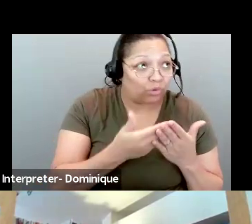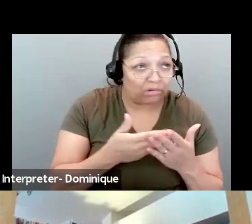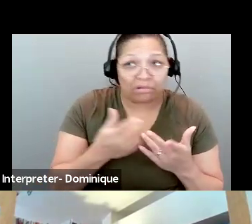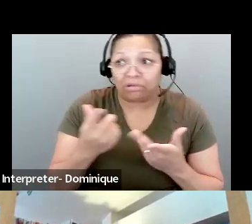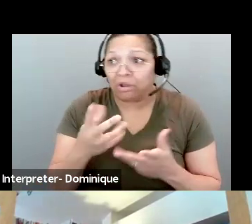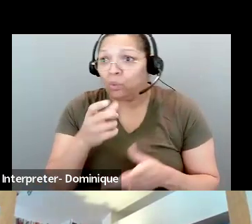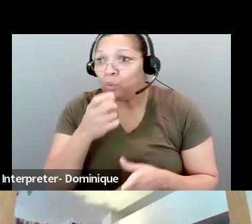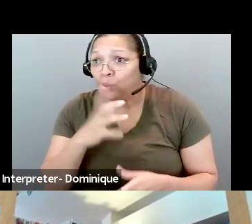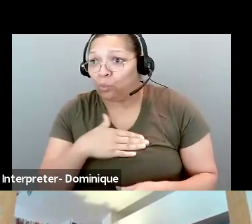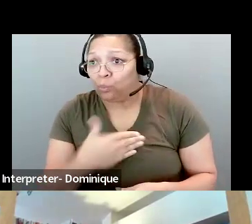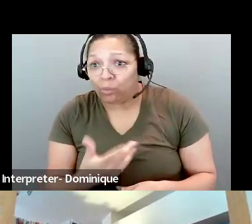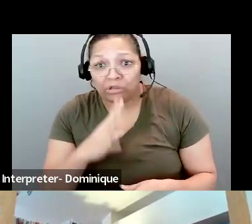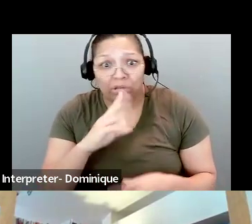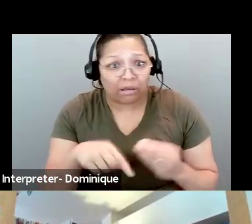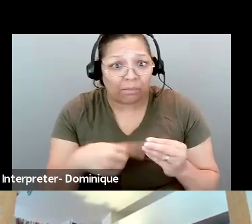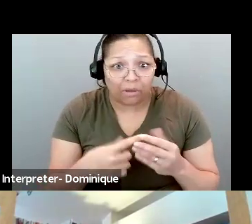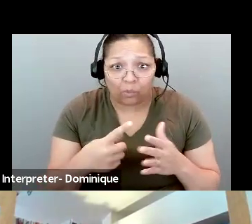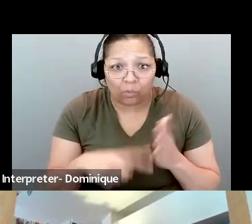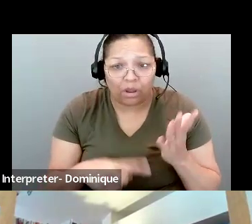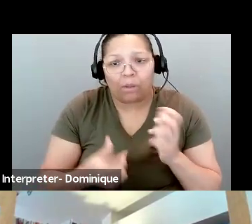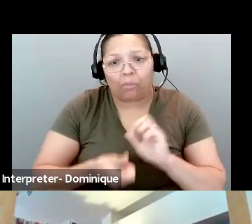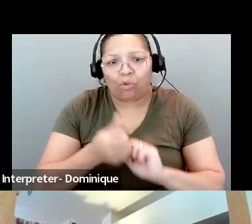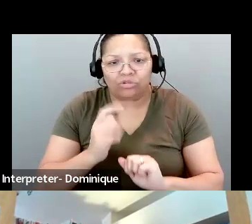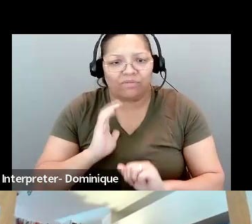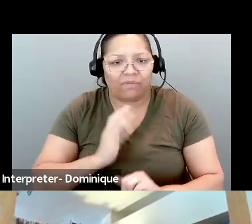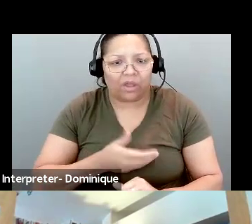what. So kind of a lot of our efforts right now